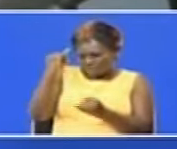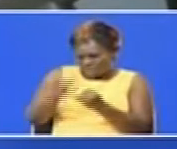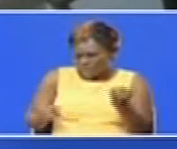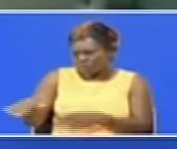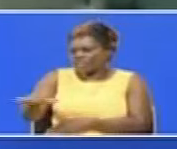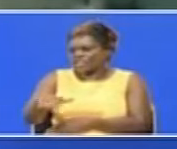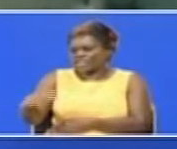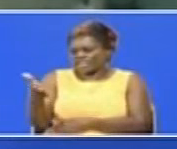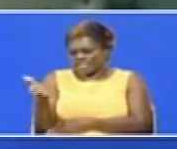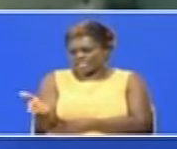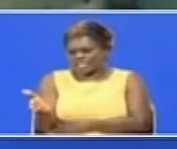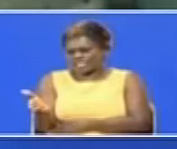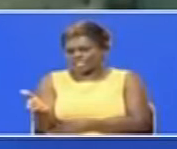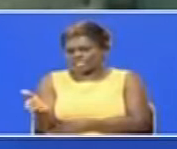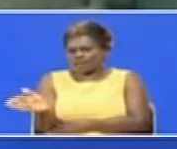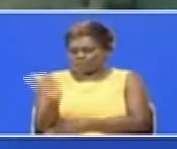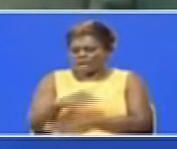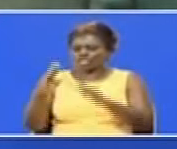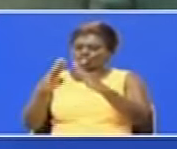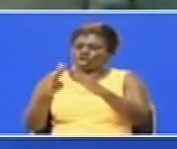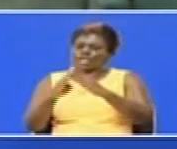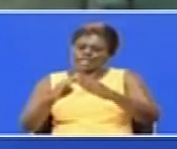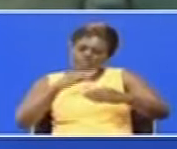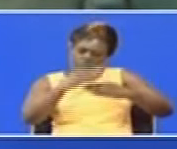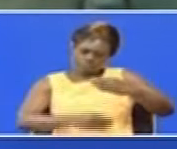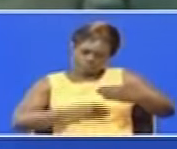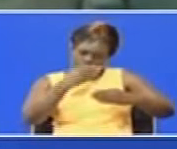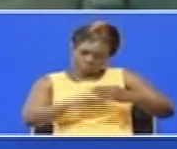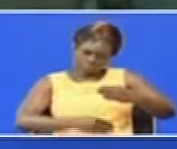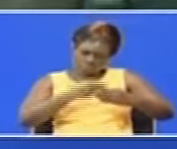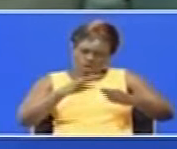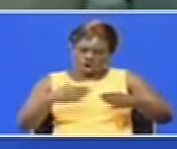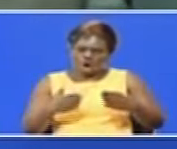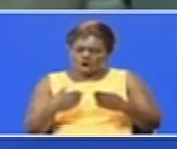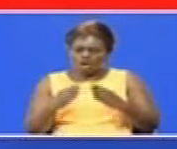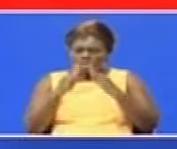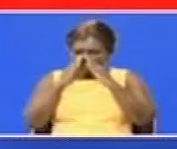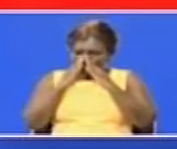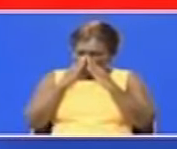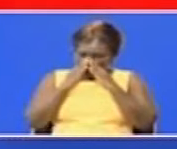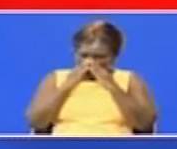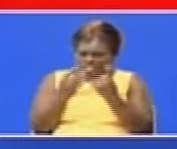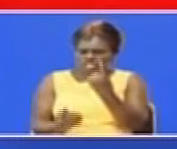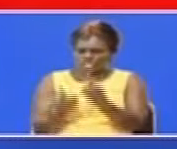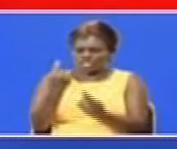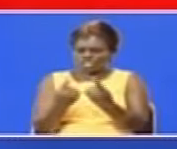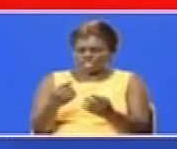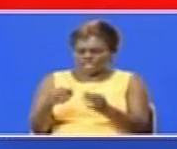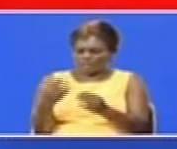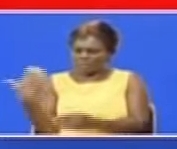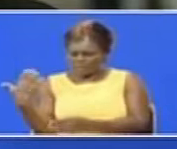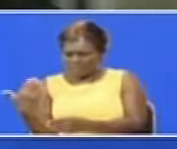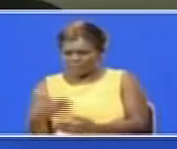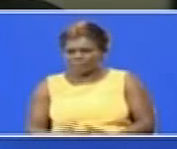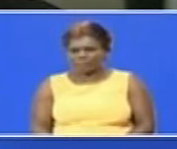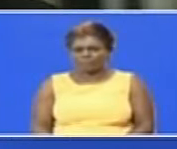So those are then cut into toilet rolls. You know, they are processed into serviettes, kitchen towels, boxed facial tissues, you know, many, many